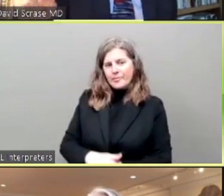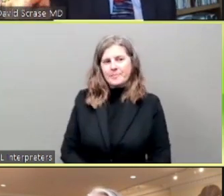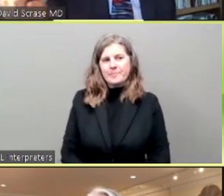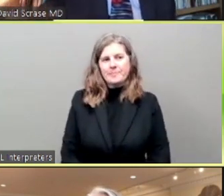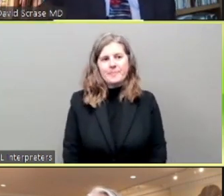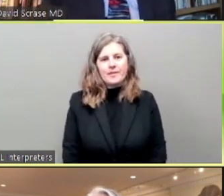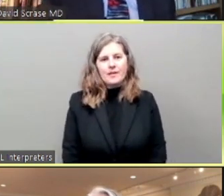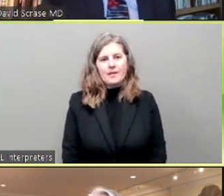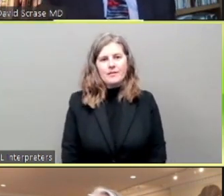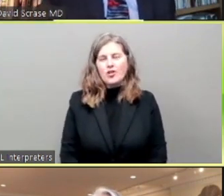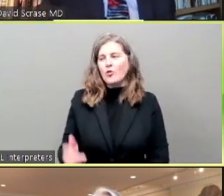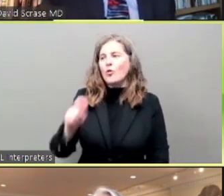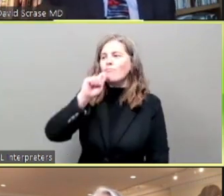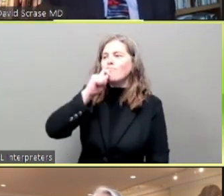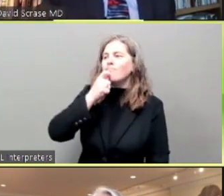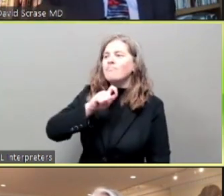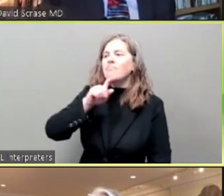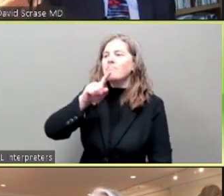You're on mute.